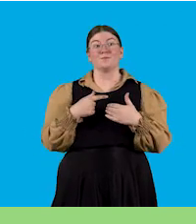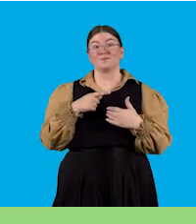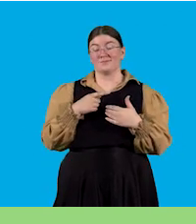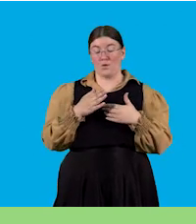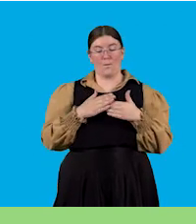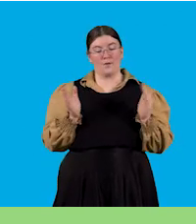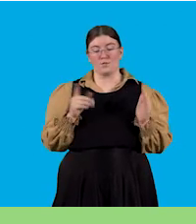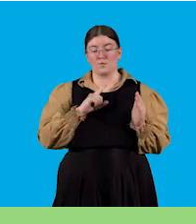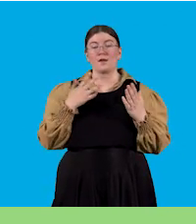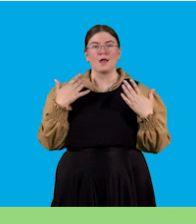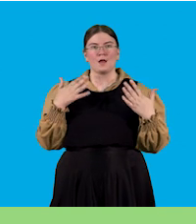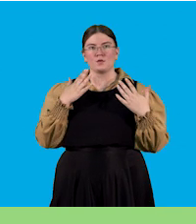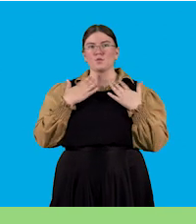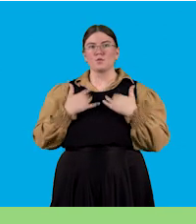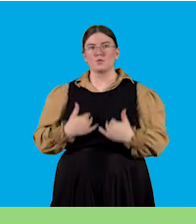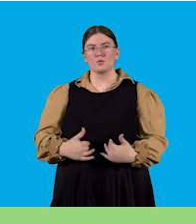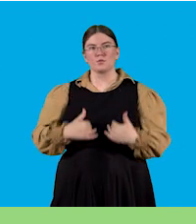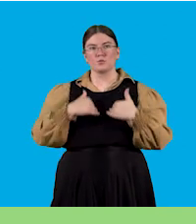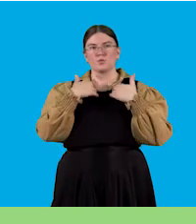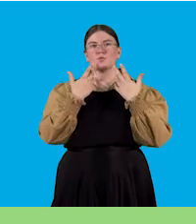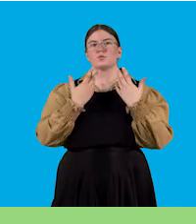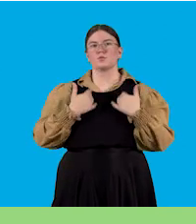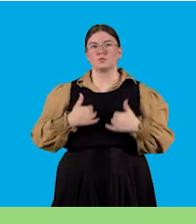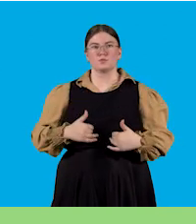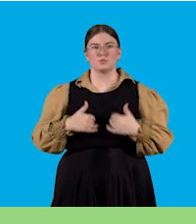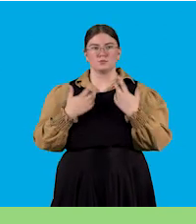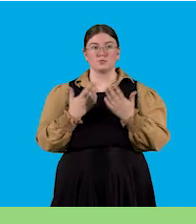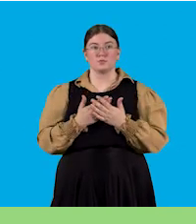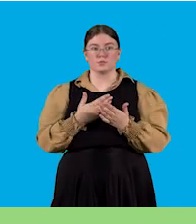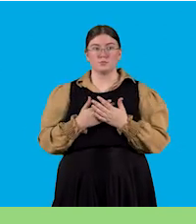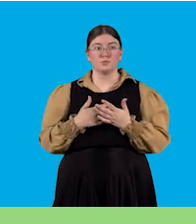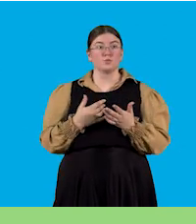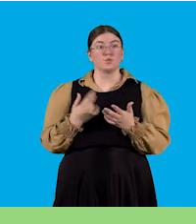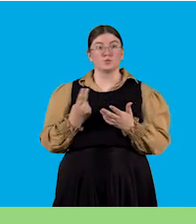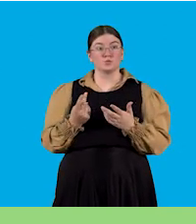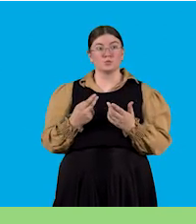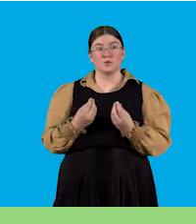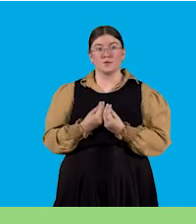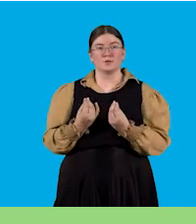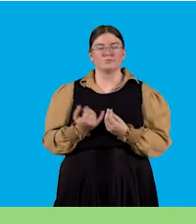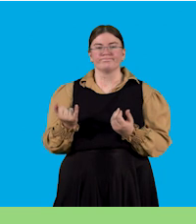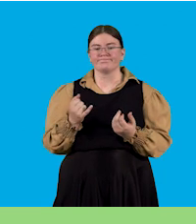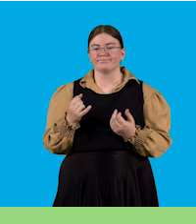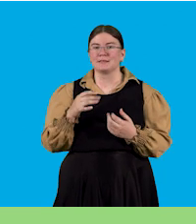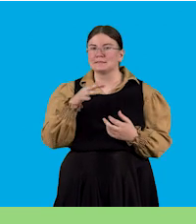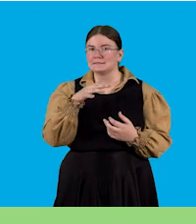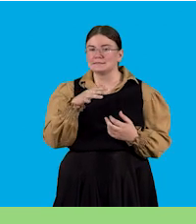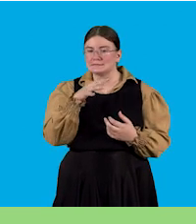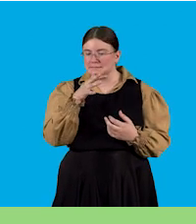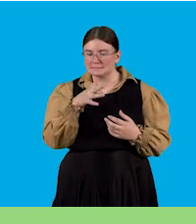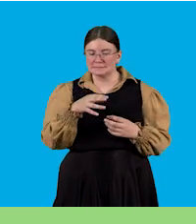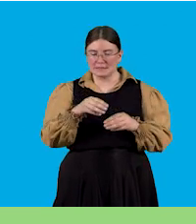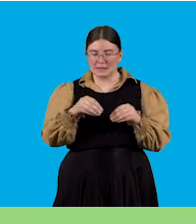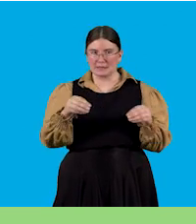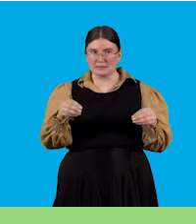moving in and out. It sweeps away impurities such as dust, and it